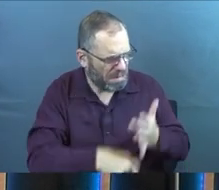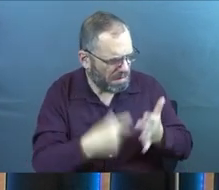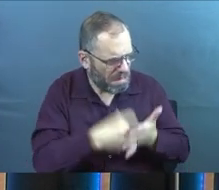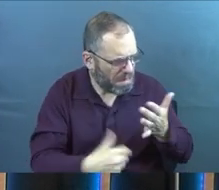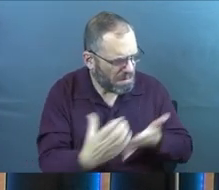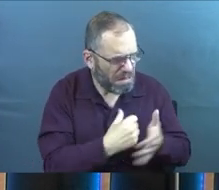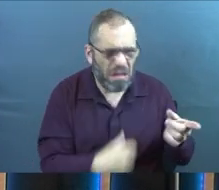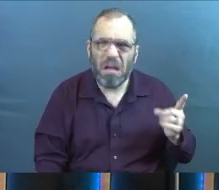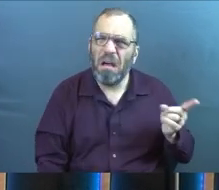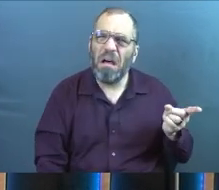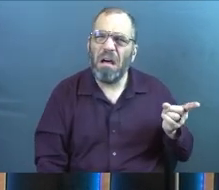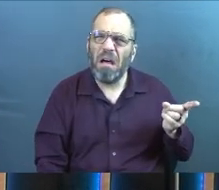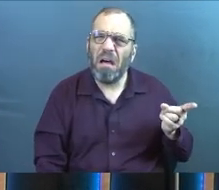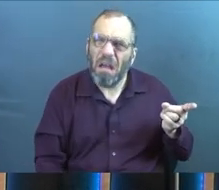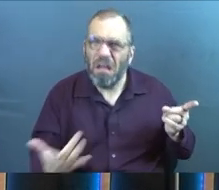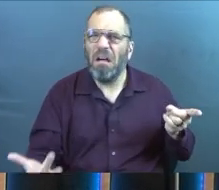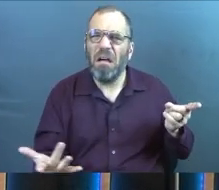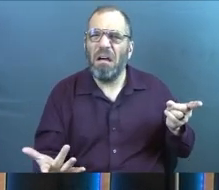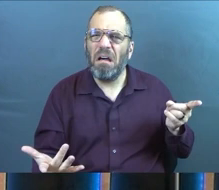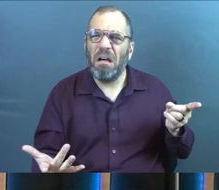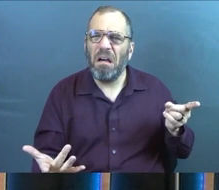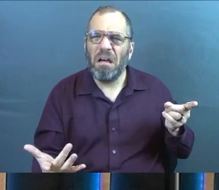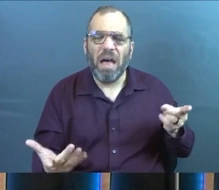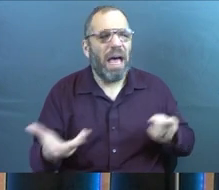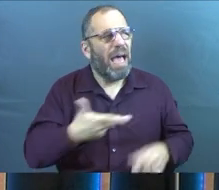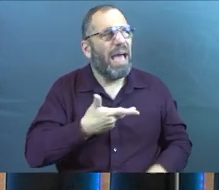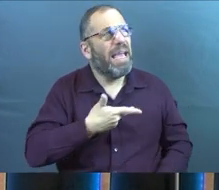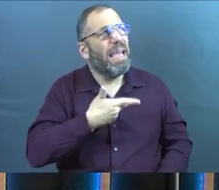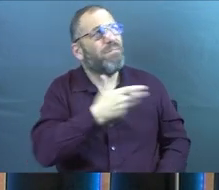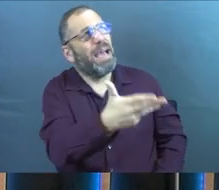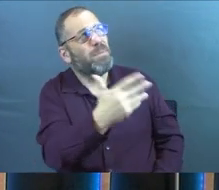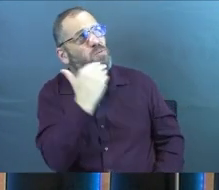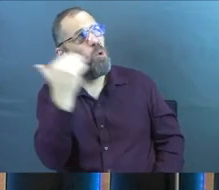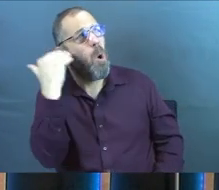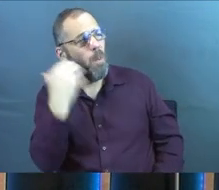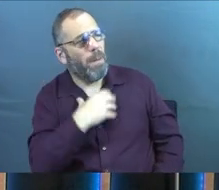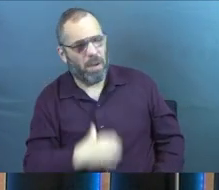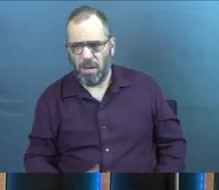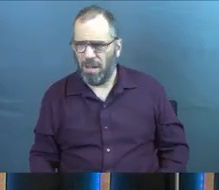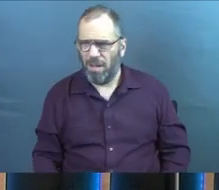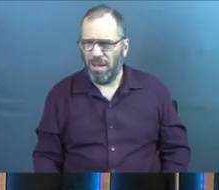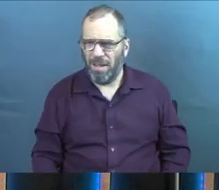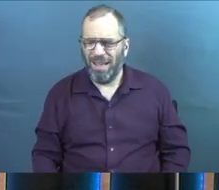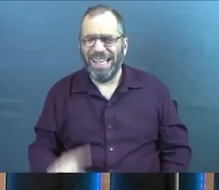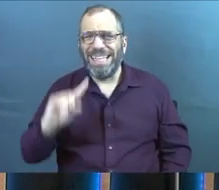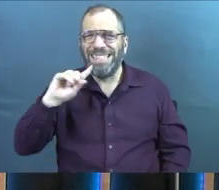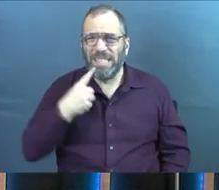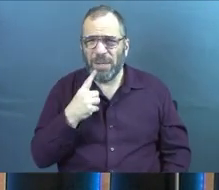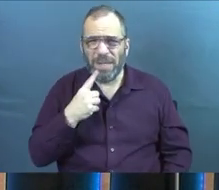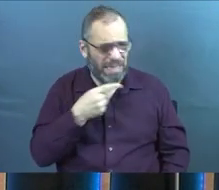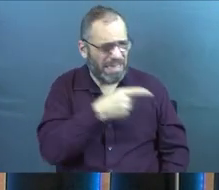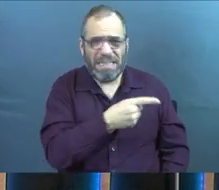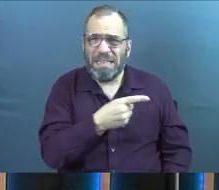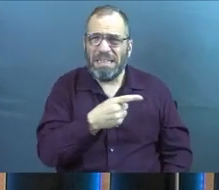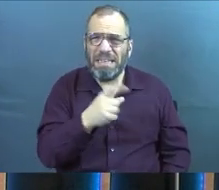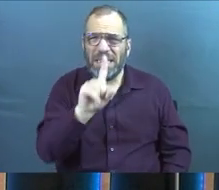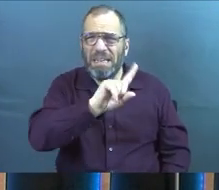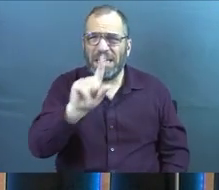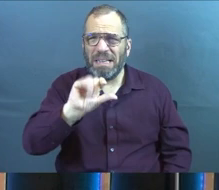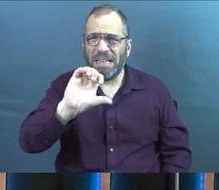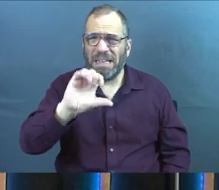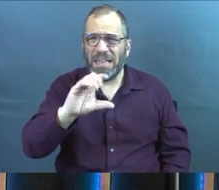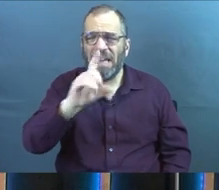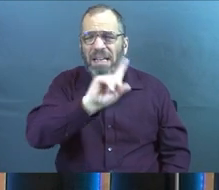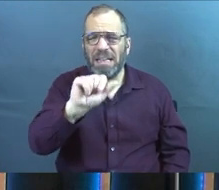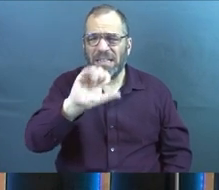collector, take me to your house. I'm hungry, you know? Like, let's hang out. And people are like, are you kidding me? That guy sins so